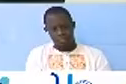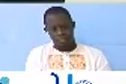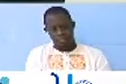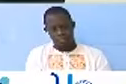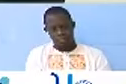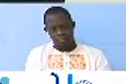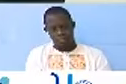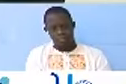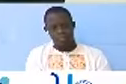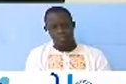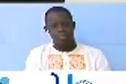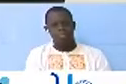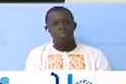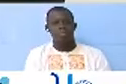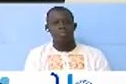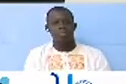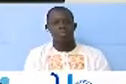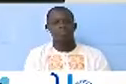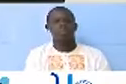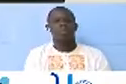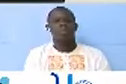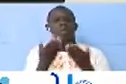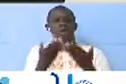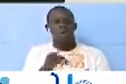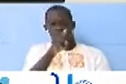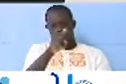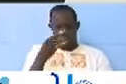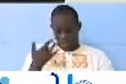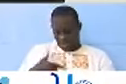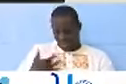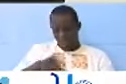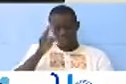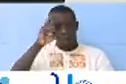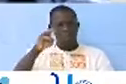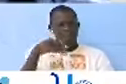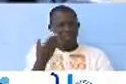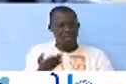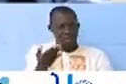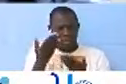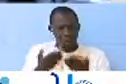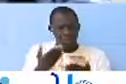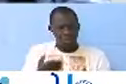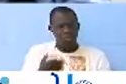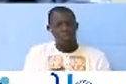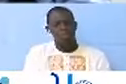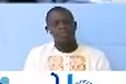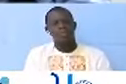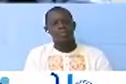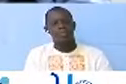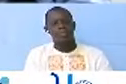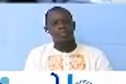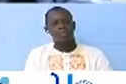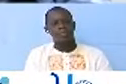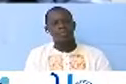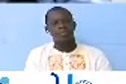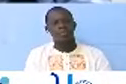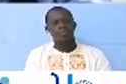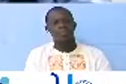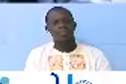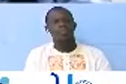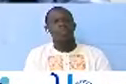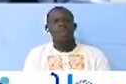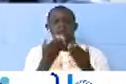Thank you very much. And what is your present address? Where do you live right now? Sainteng ibe sabatirin mintu wale? Sainteng radiam auto mbe sabatirin